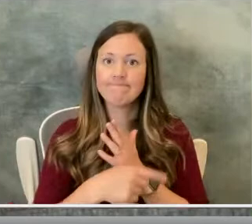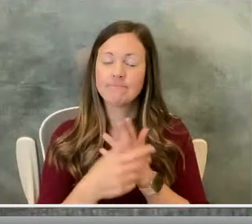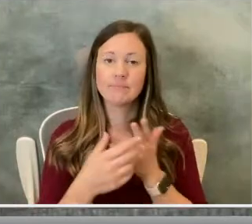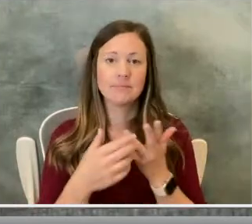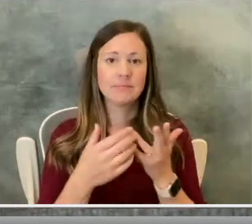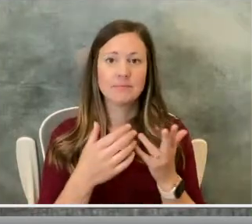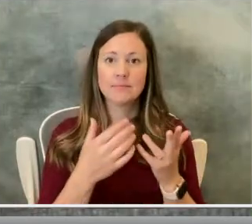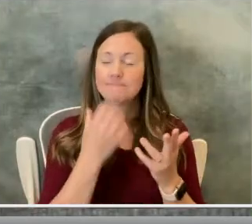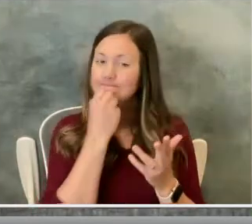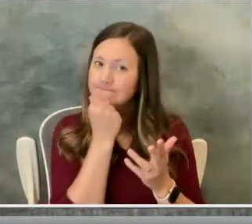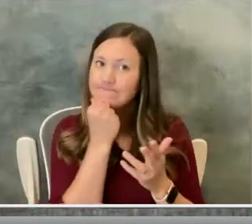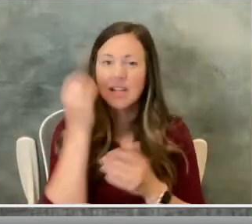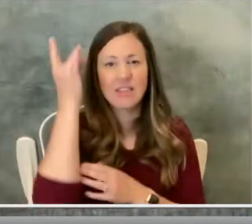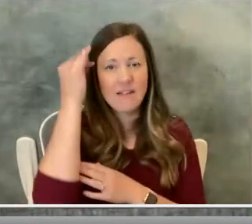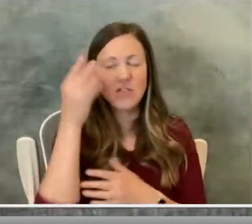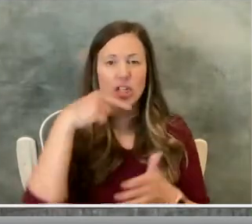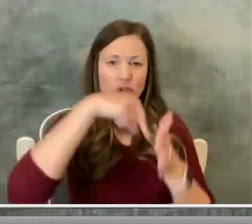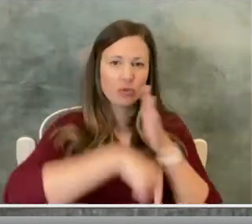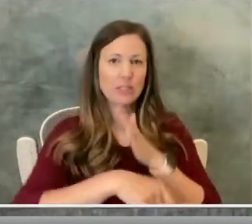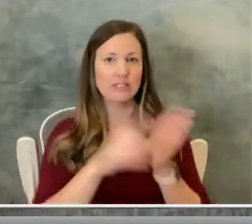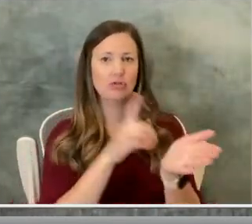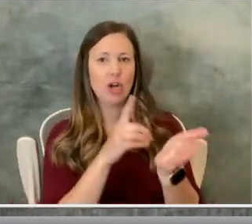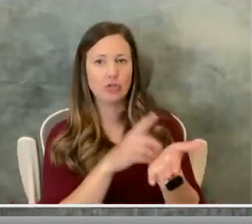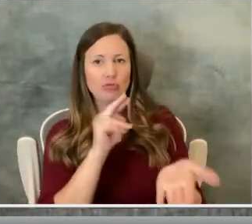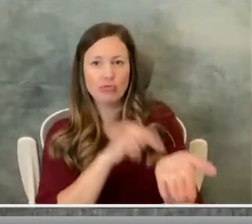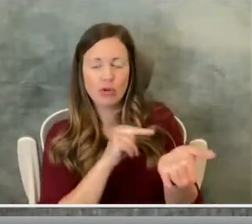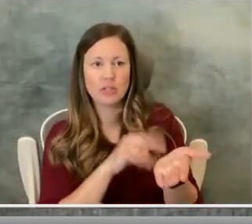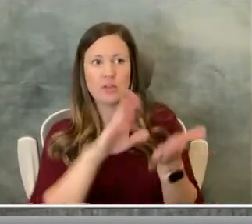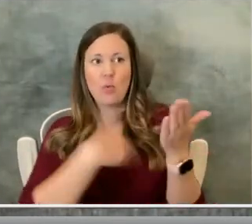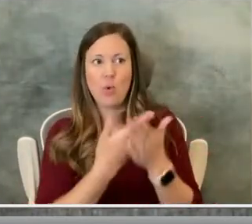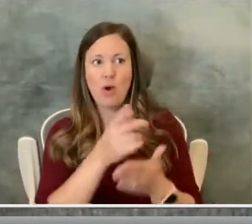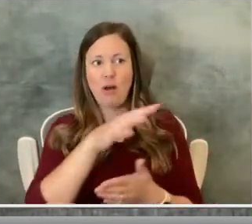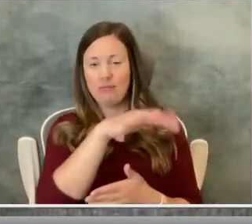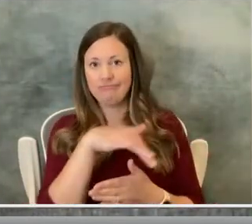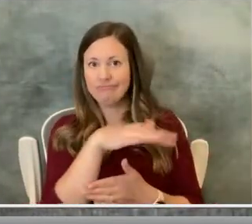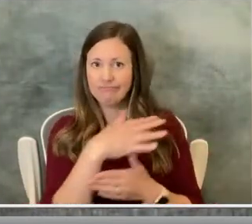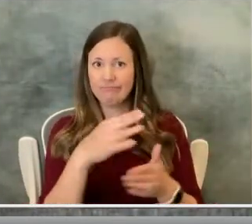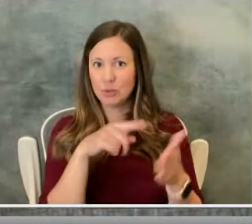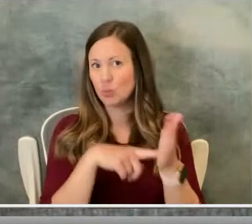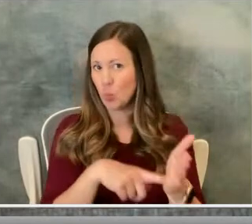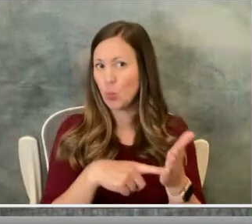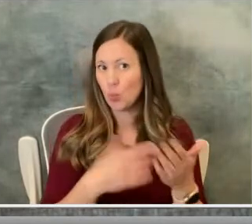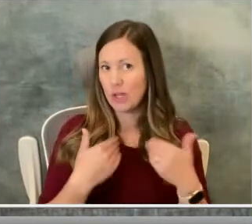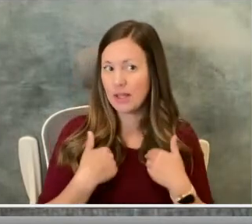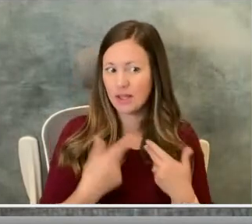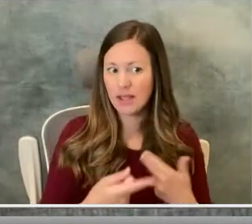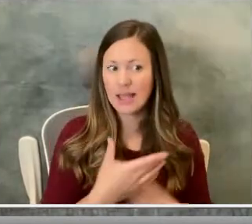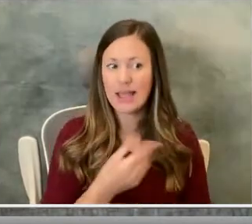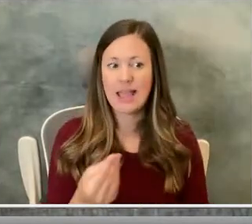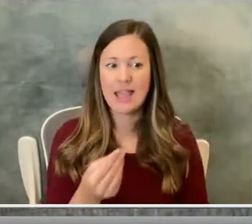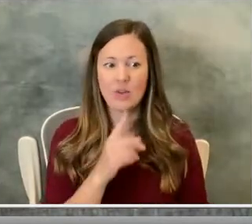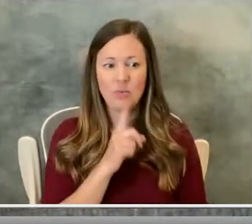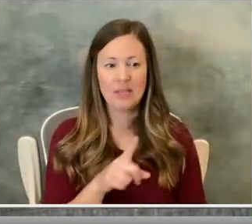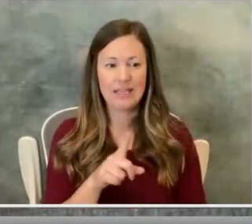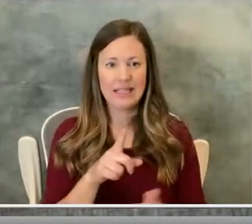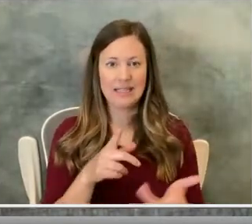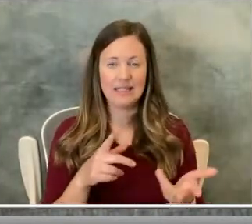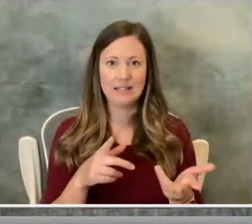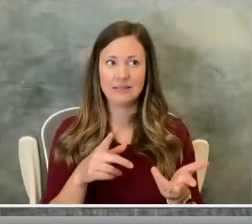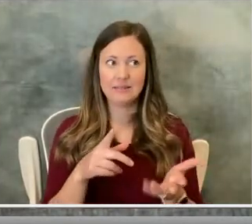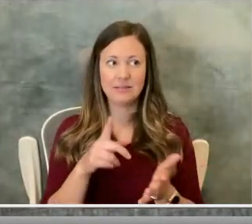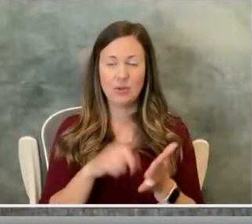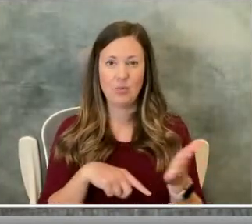and nurses all had. And what really stood out to us was the coordinated